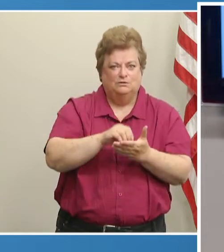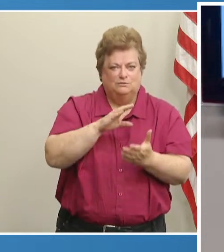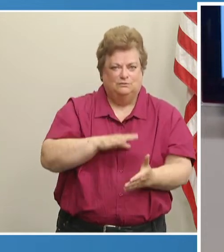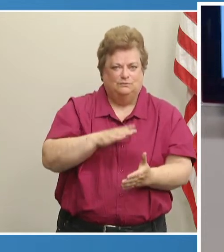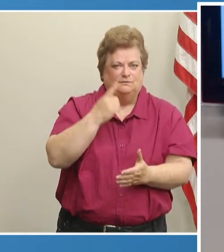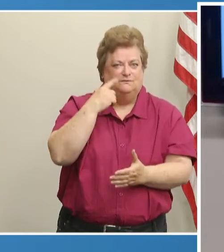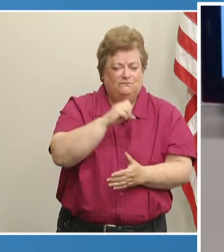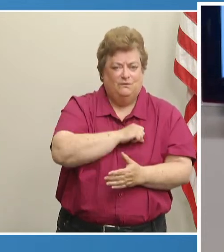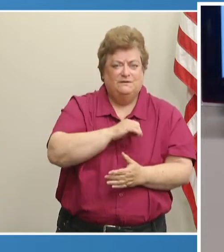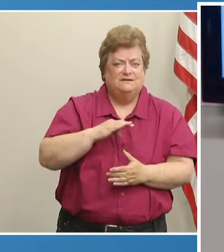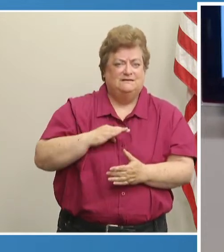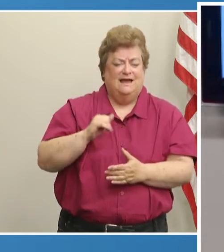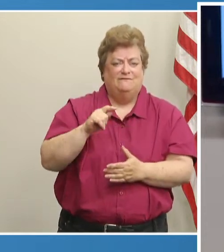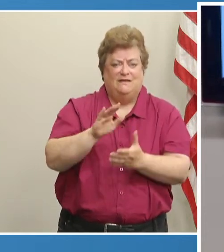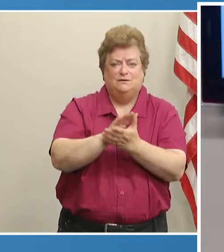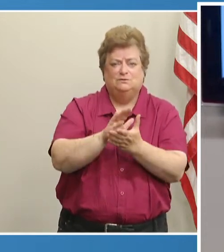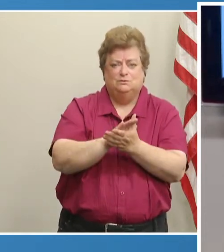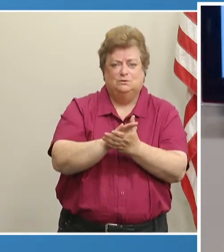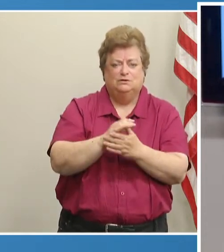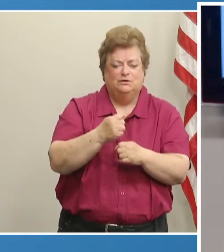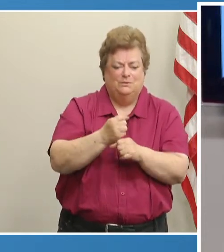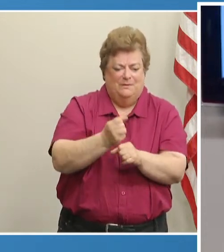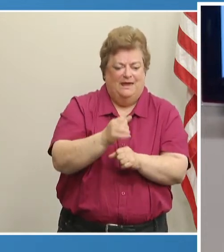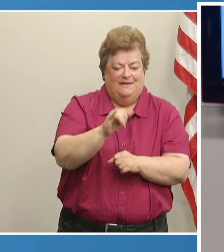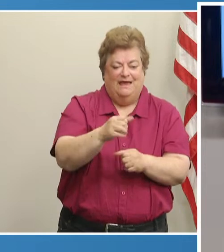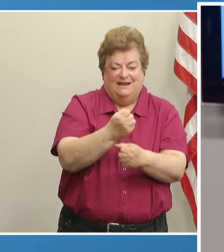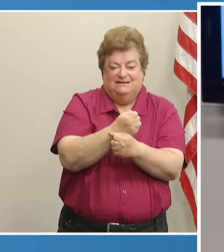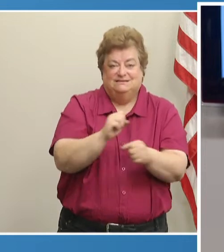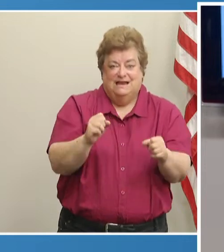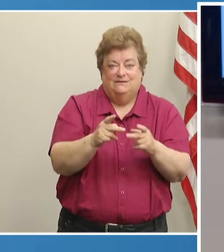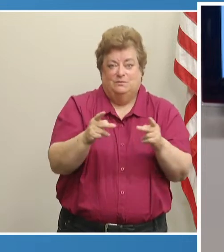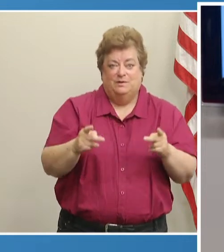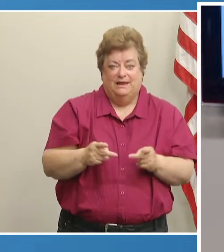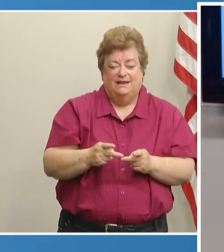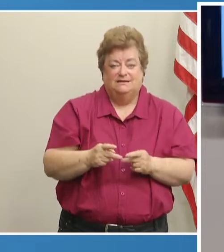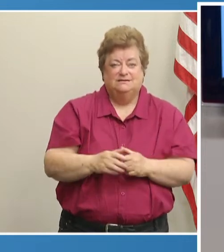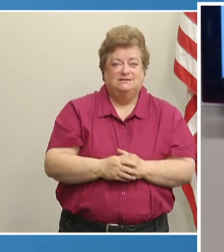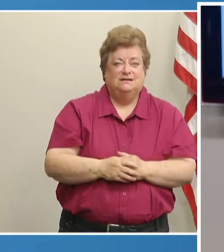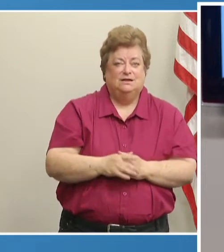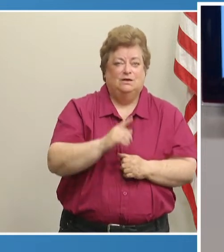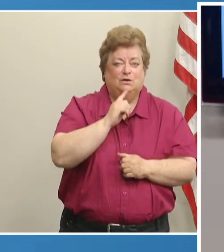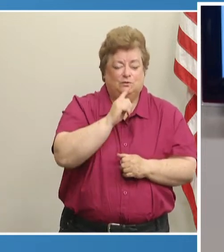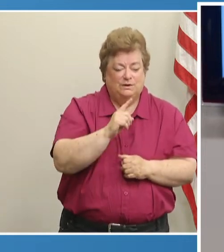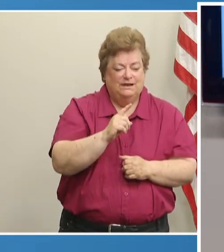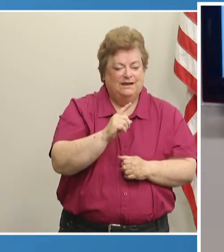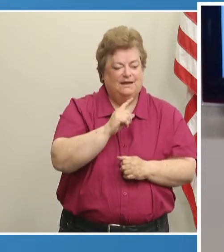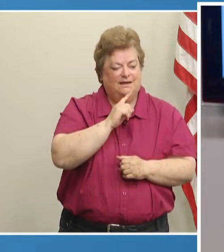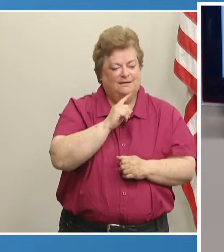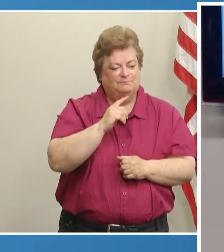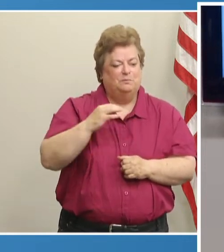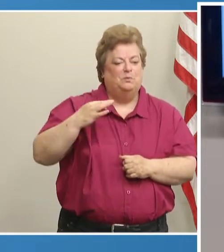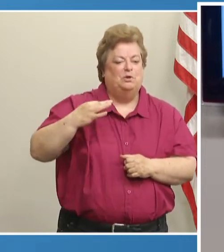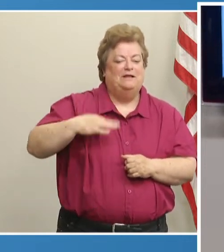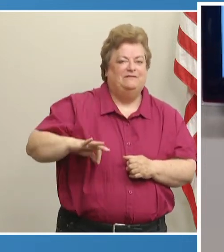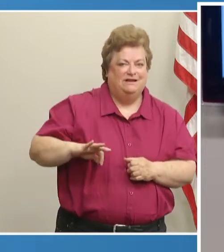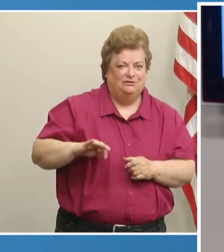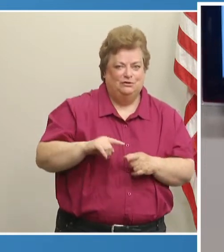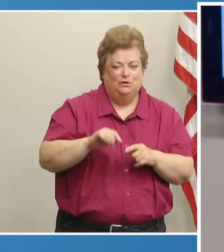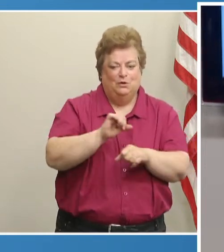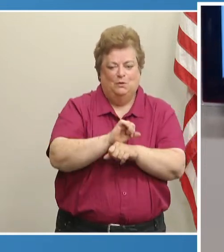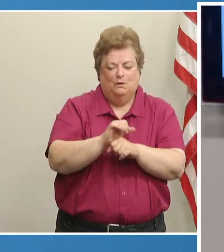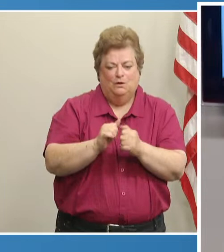the staff at the schools to make them a safe place. And it's really been a real privilege to work with them in an